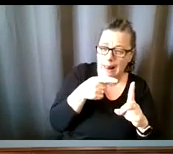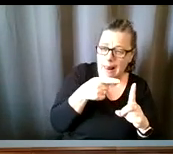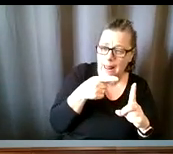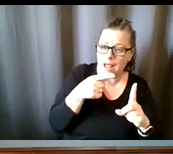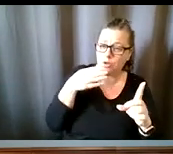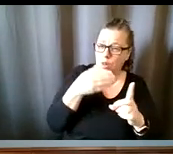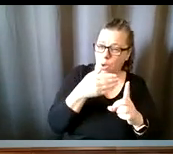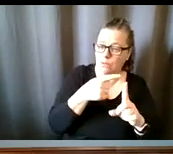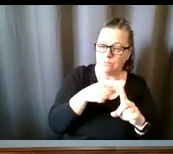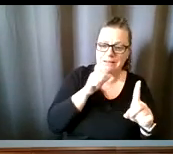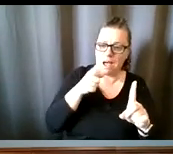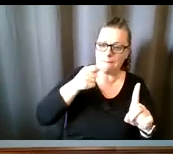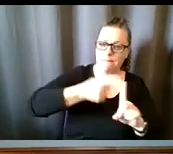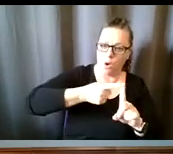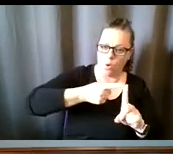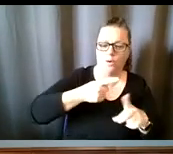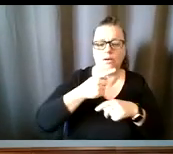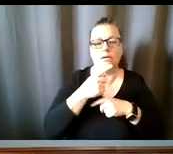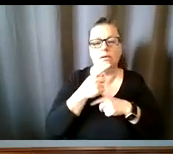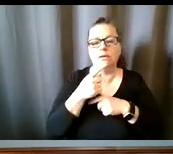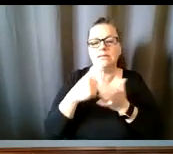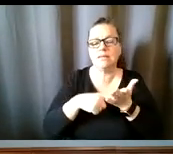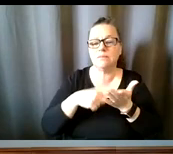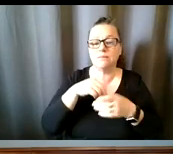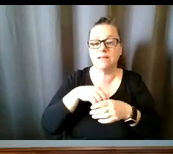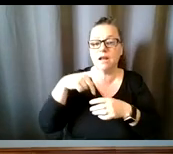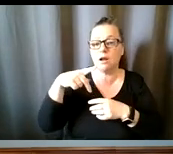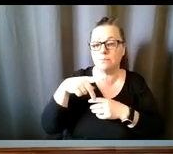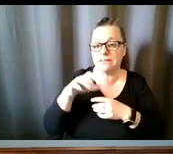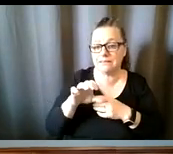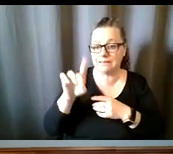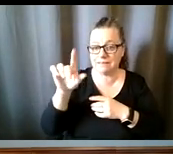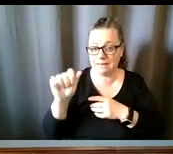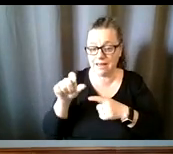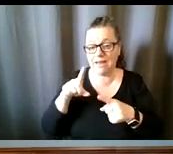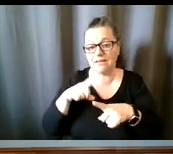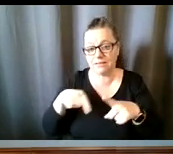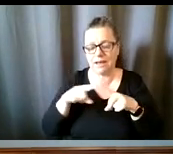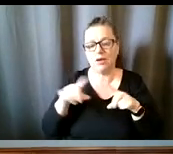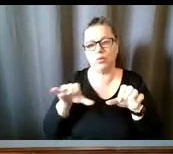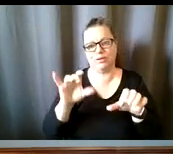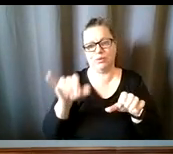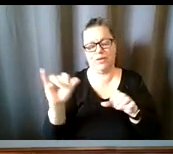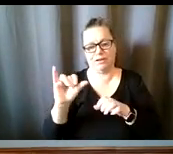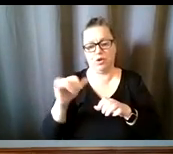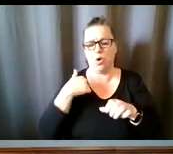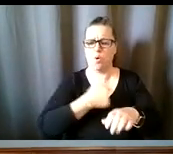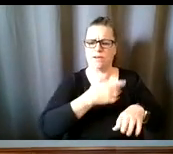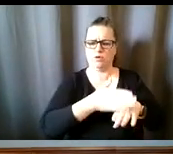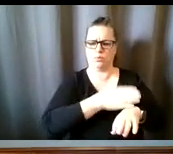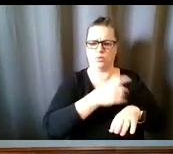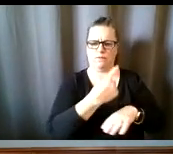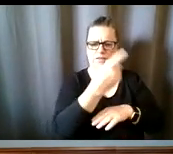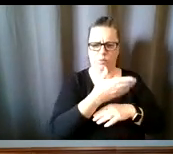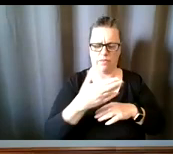it. And I think sometimes within our Pdca cycle, we do that as well. Hey, we need to improve this one thing. We go